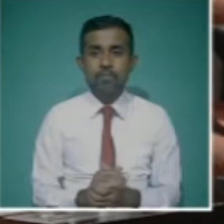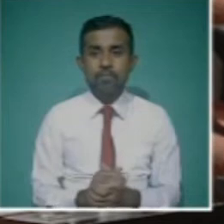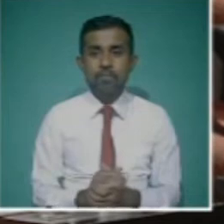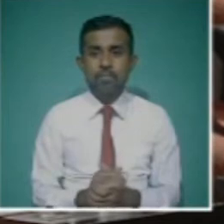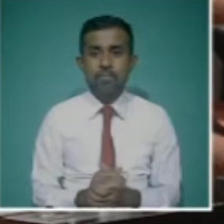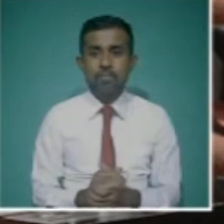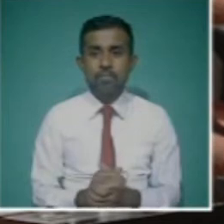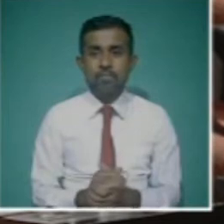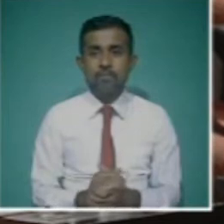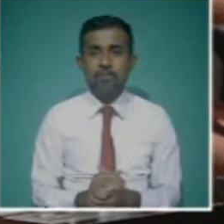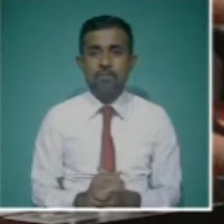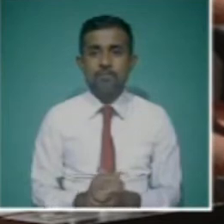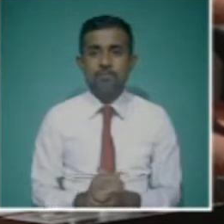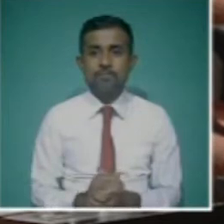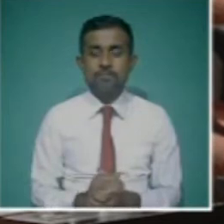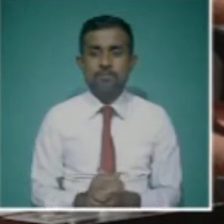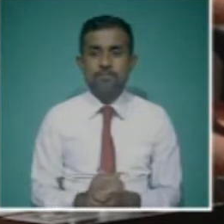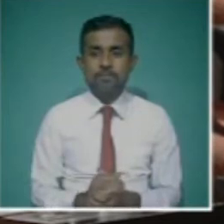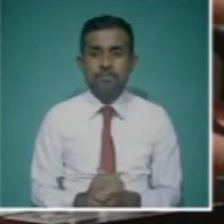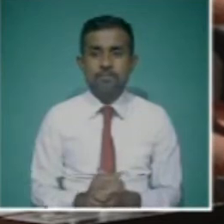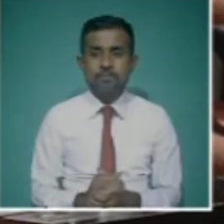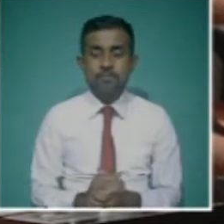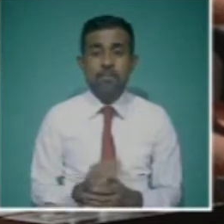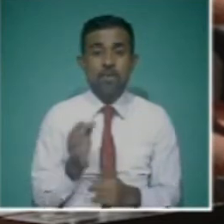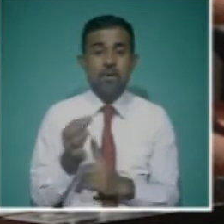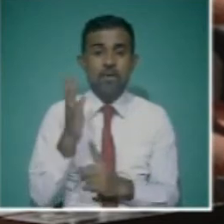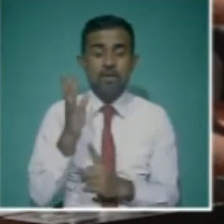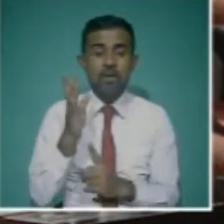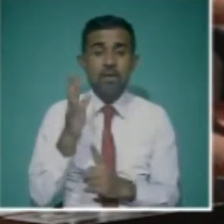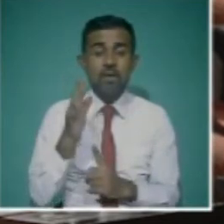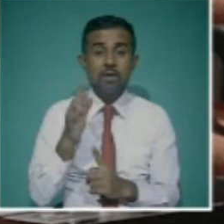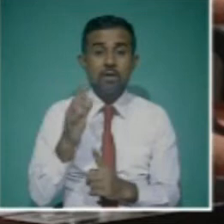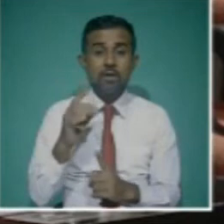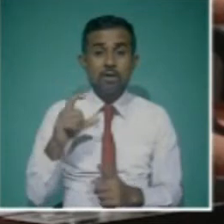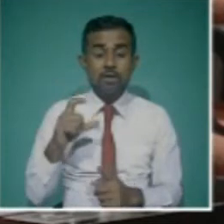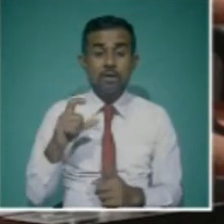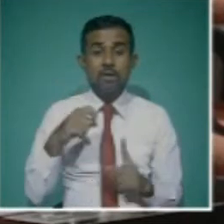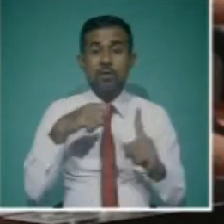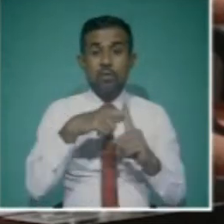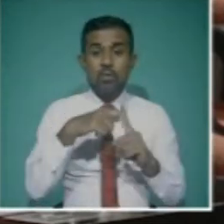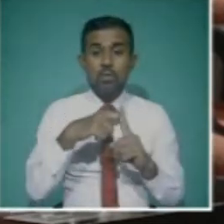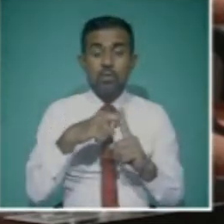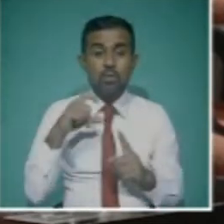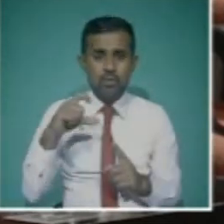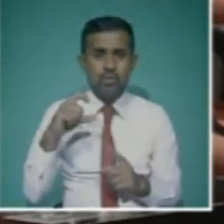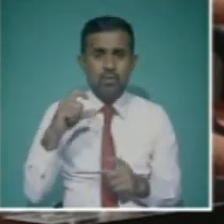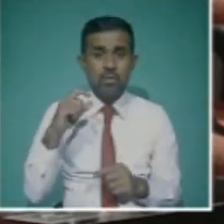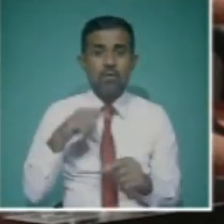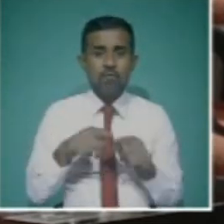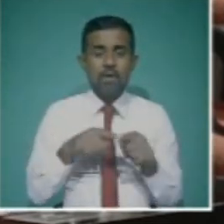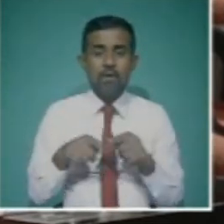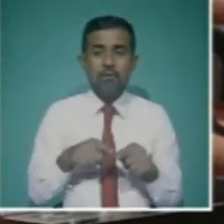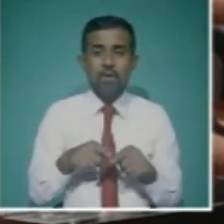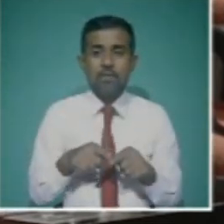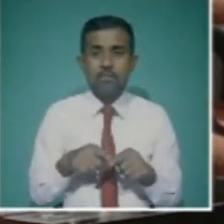like President Kumaranthunga, in my view, Honorable Presiding Member, are